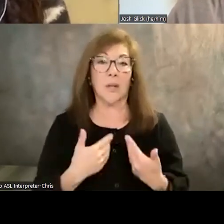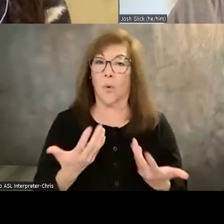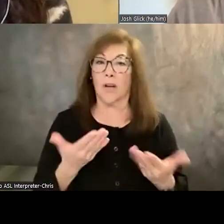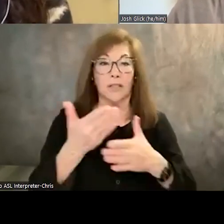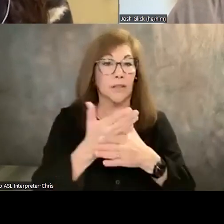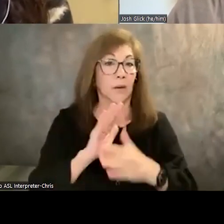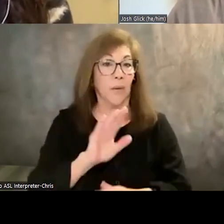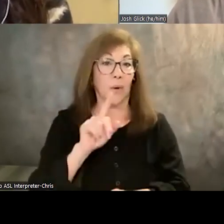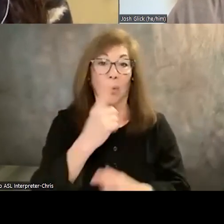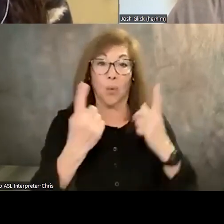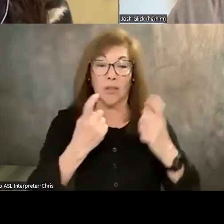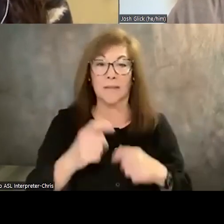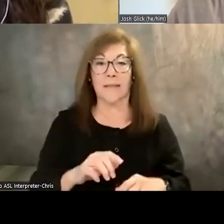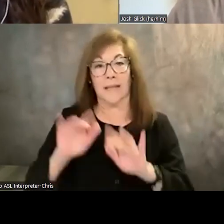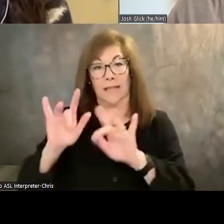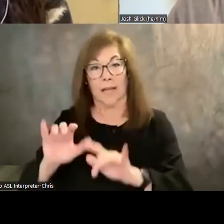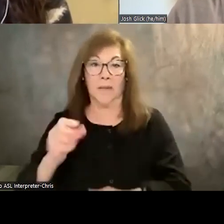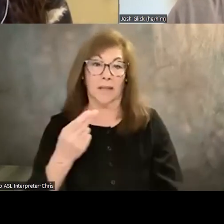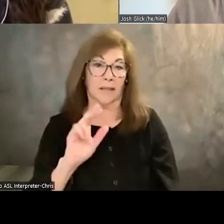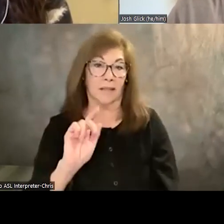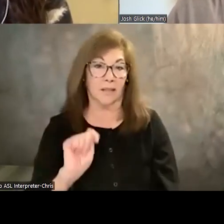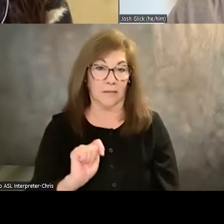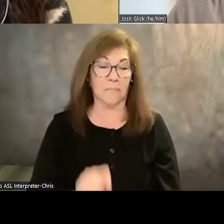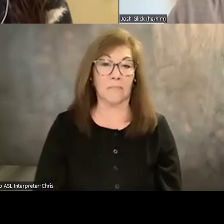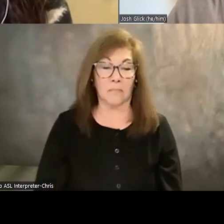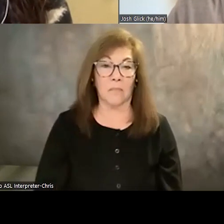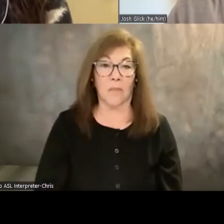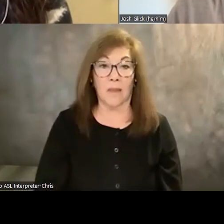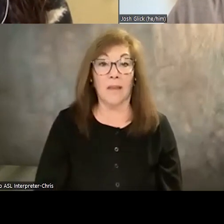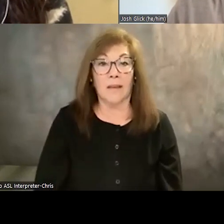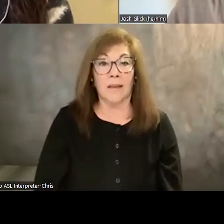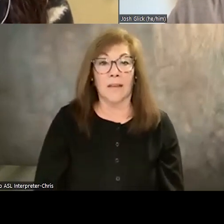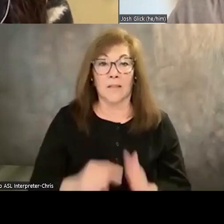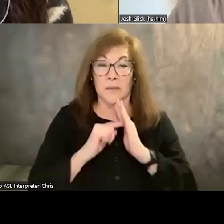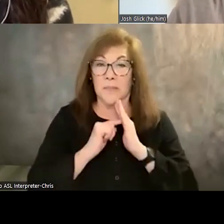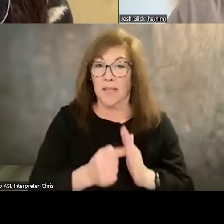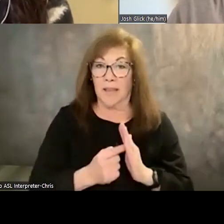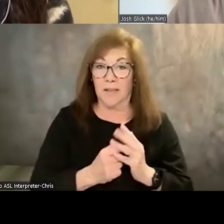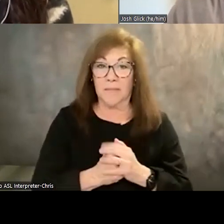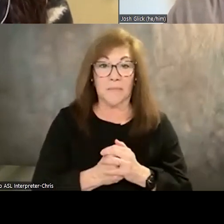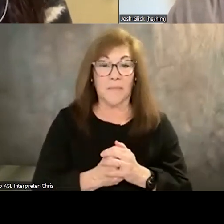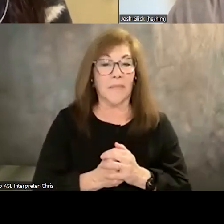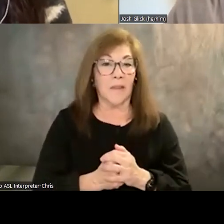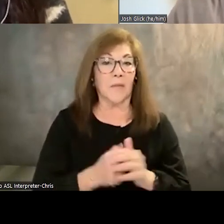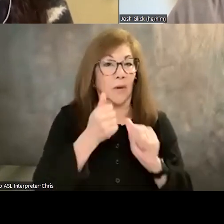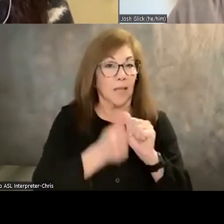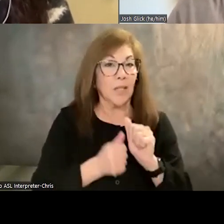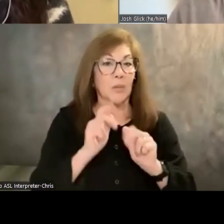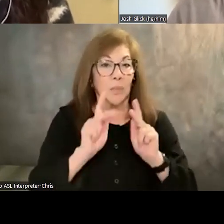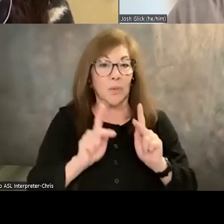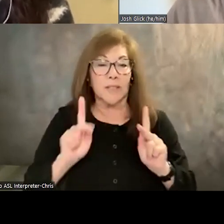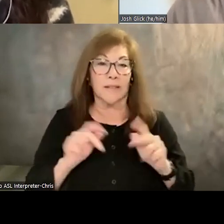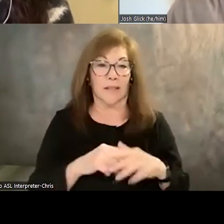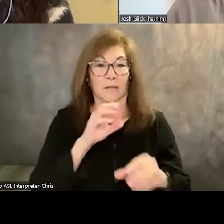questions in the chat. And so let's maybe just begin with each of the panelists.